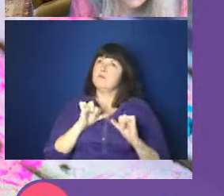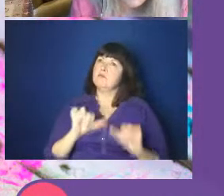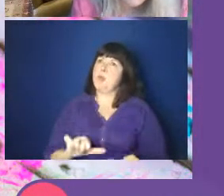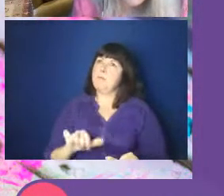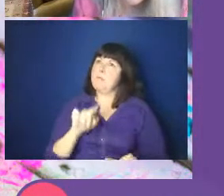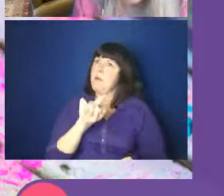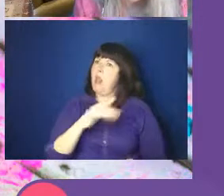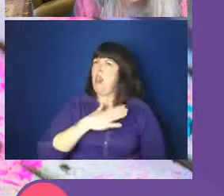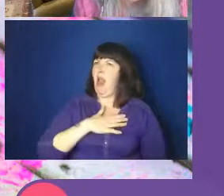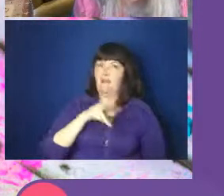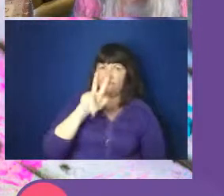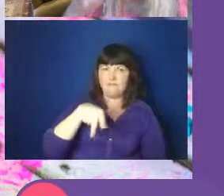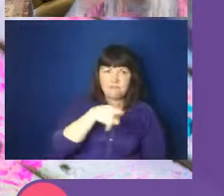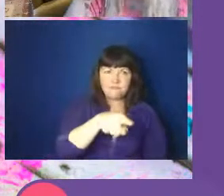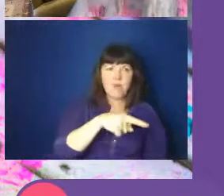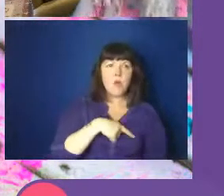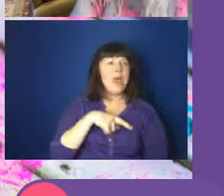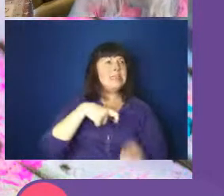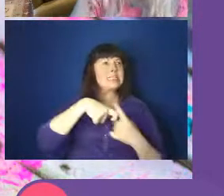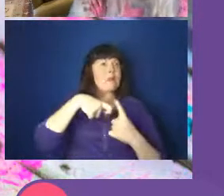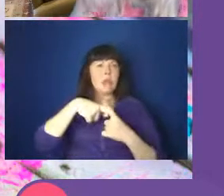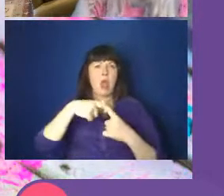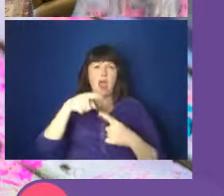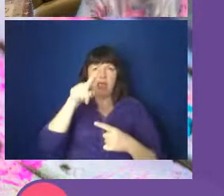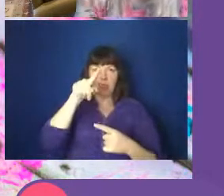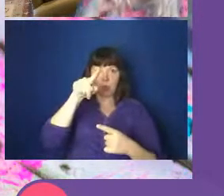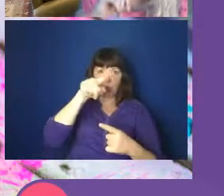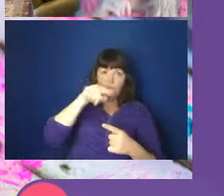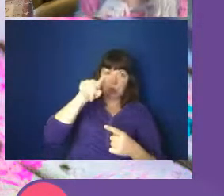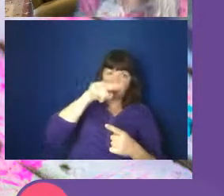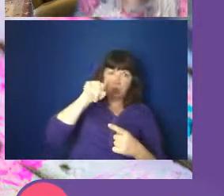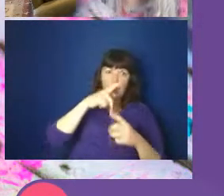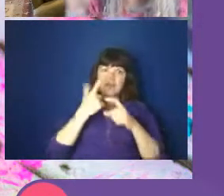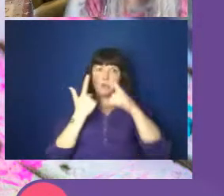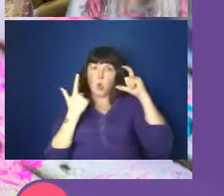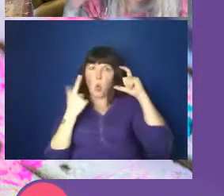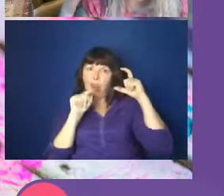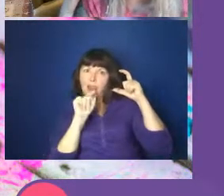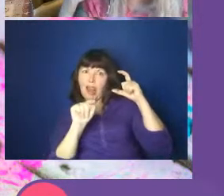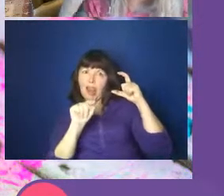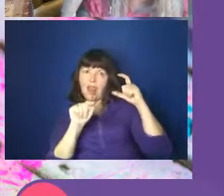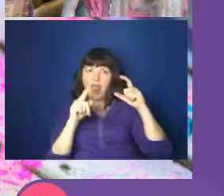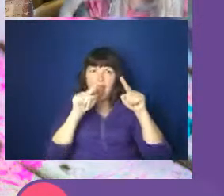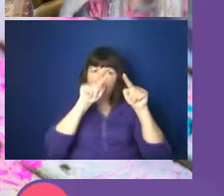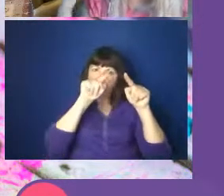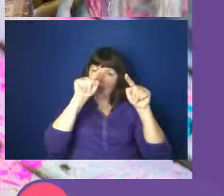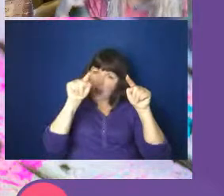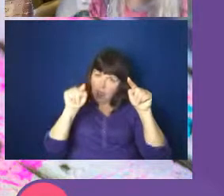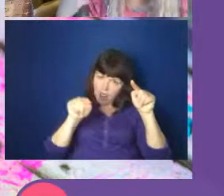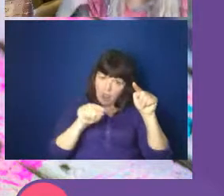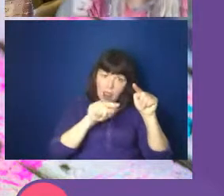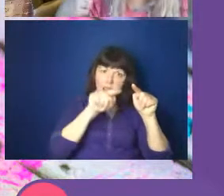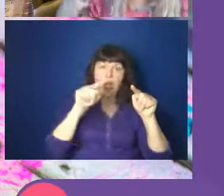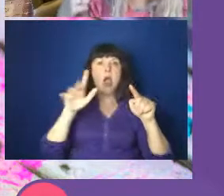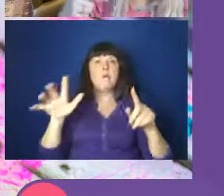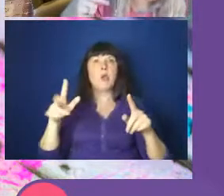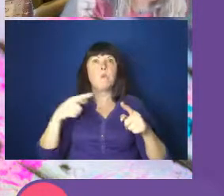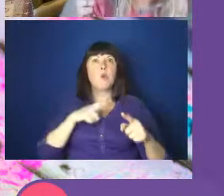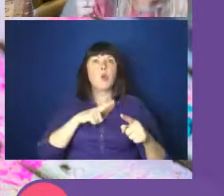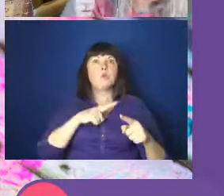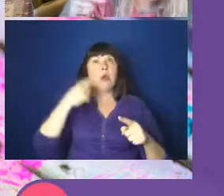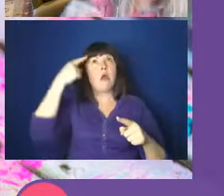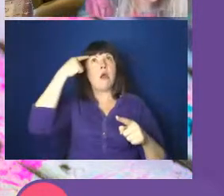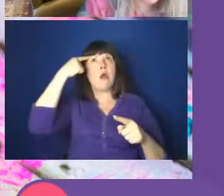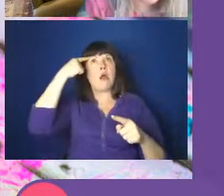Caroline says that's really cool. I think the whirly bit is the thing that I really like. It's kind of like, because sometimes when you have thoughts that are going round and round your